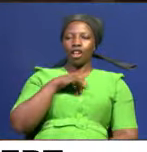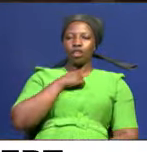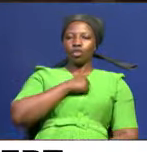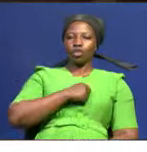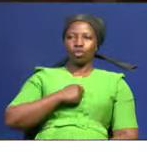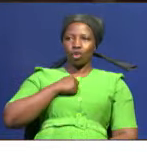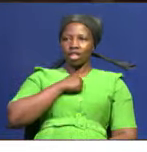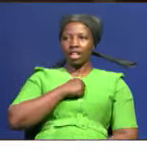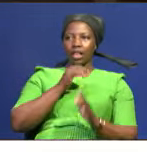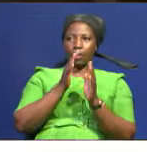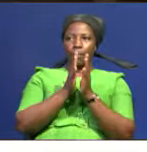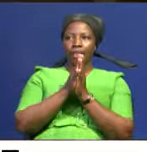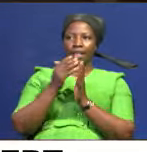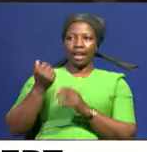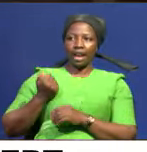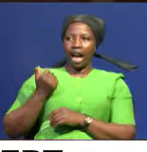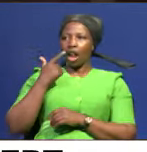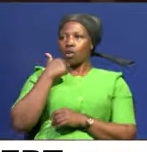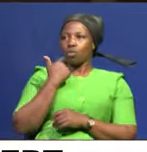with the girls who had a piece here